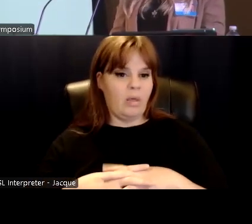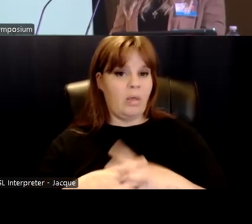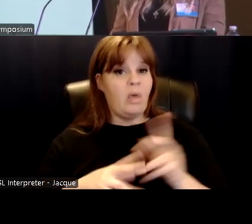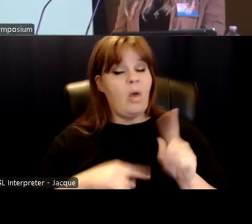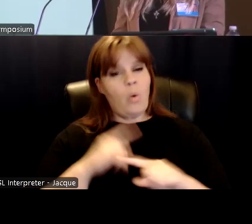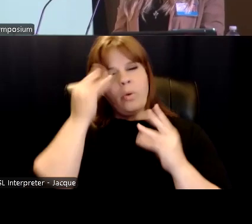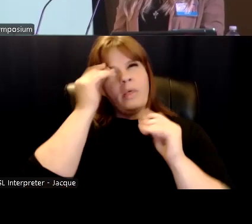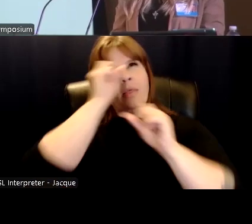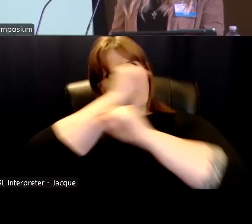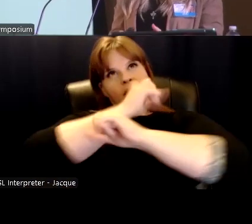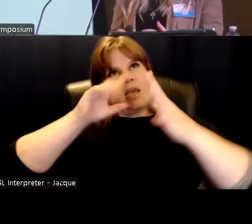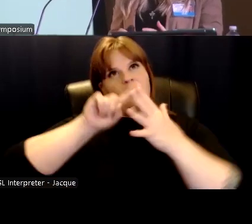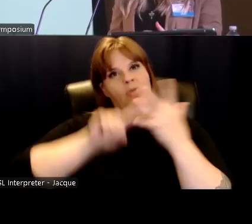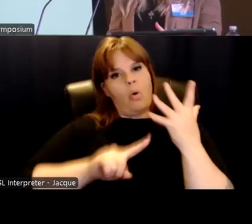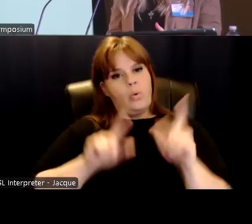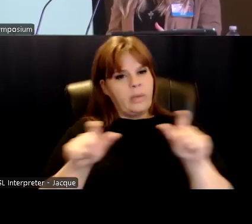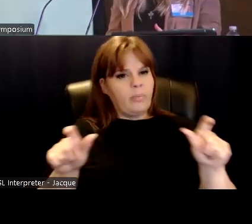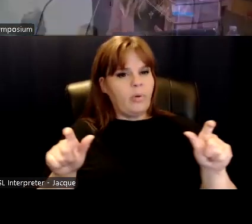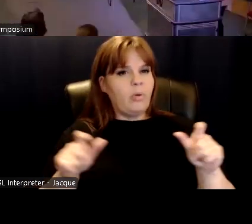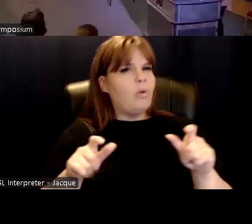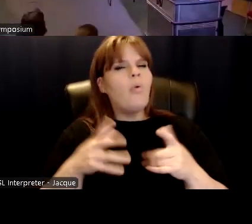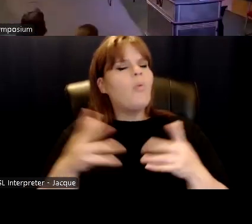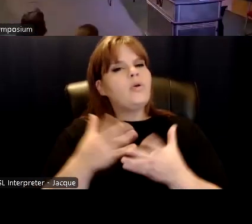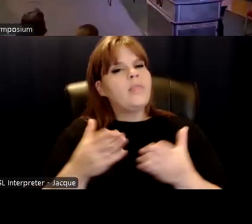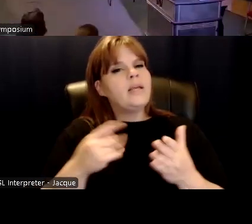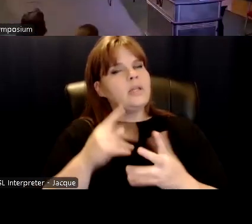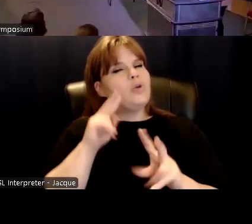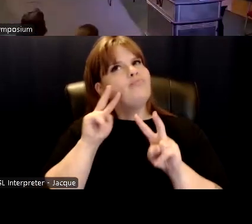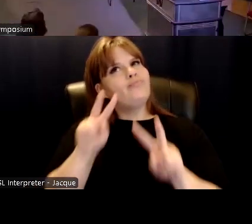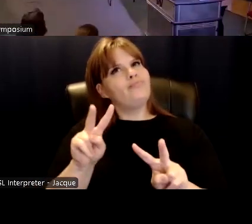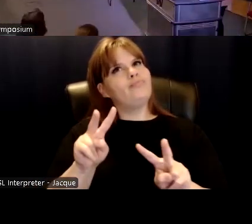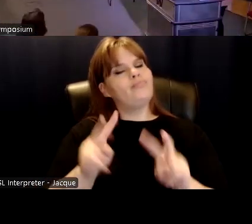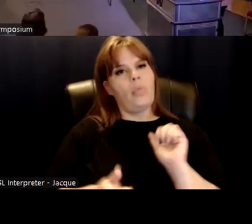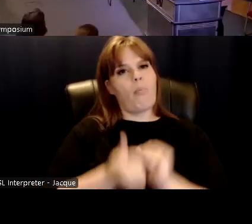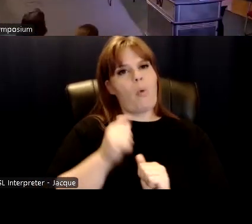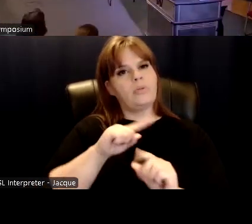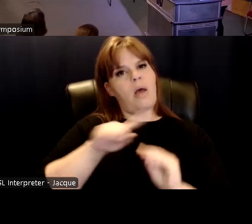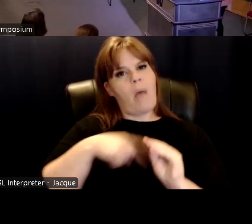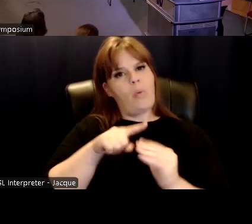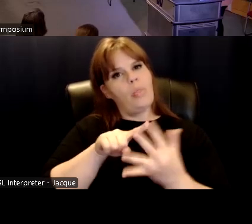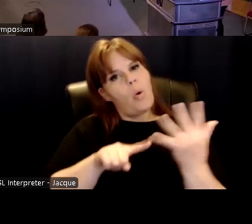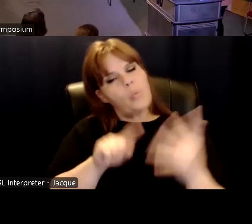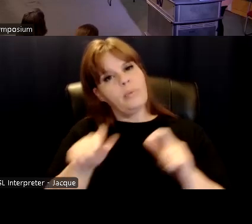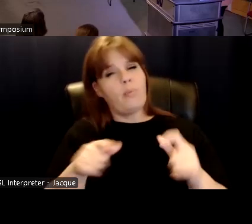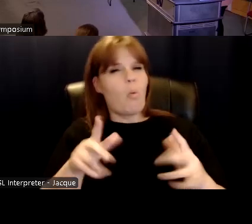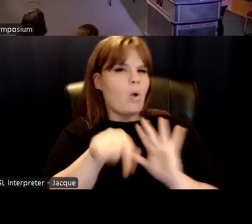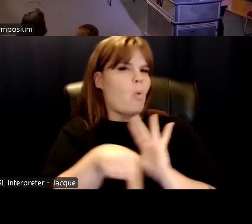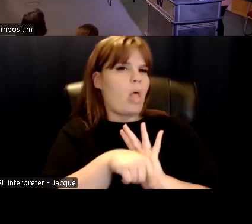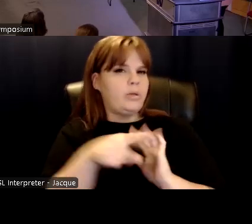people, what are the things that you admire most about them? What qualities do they have?